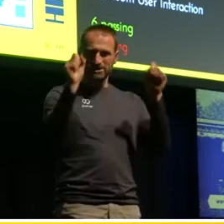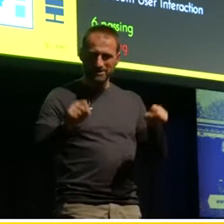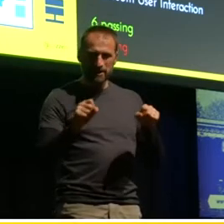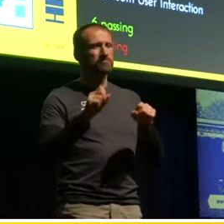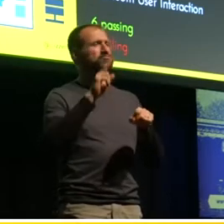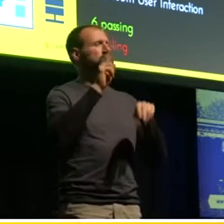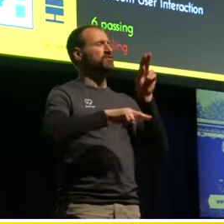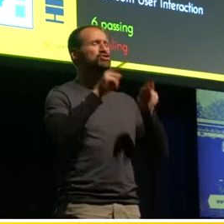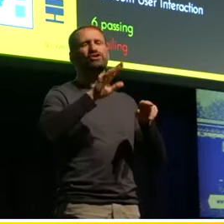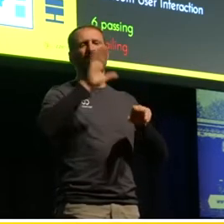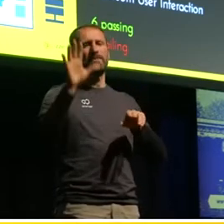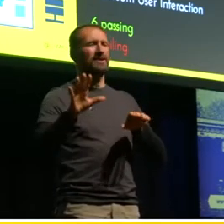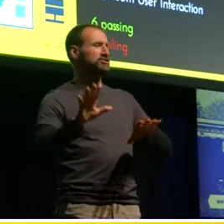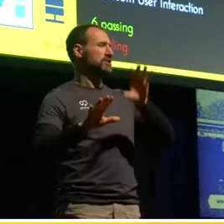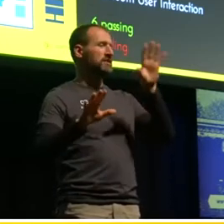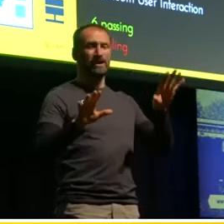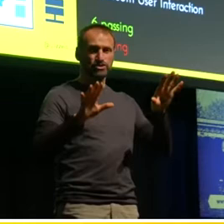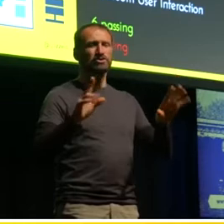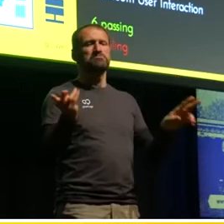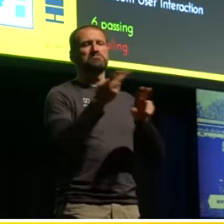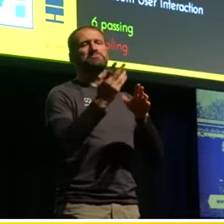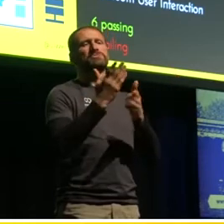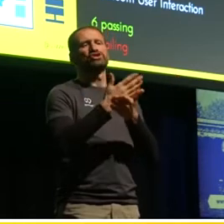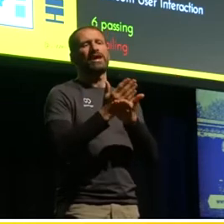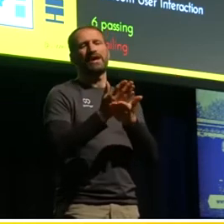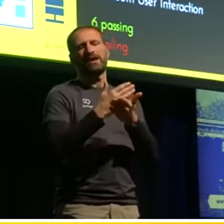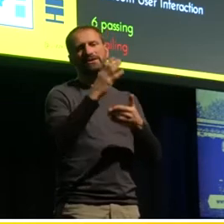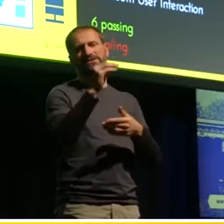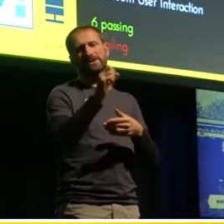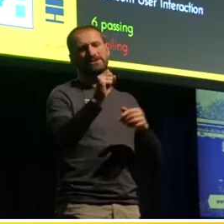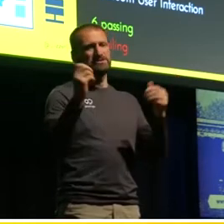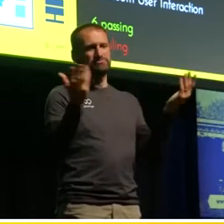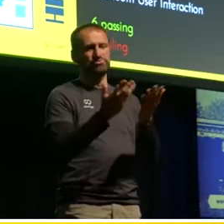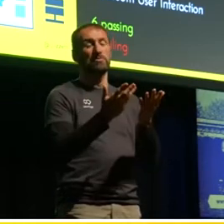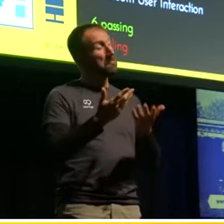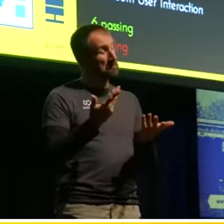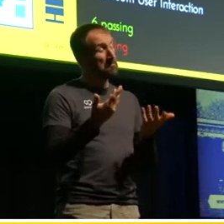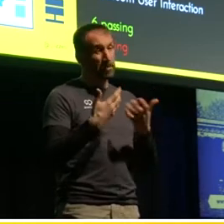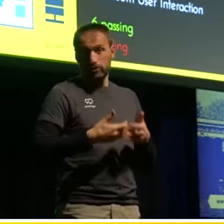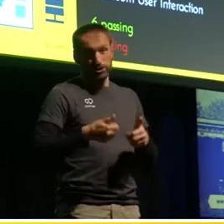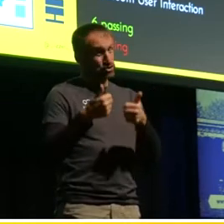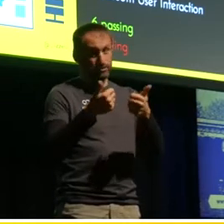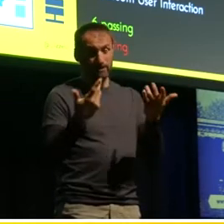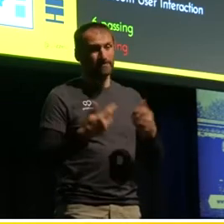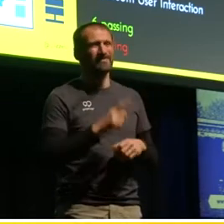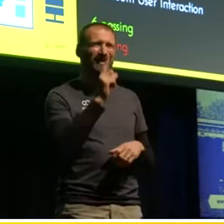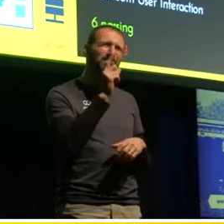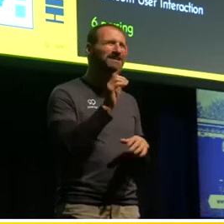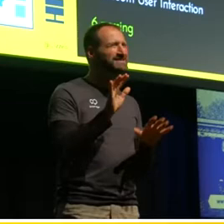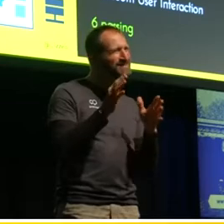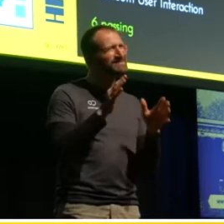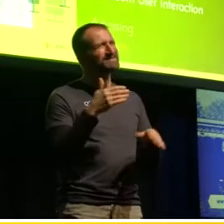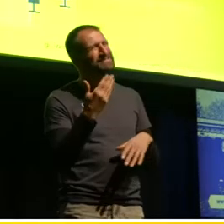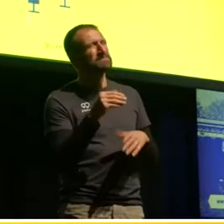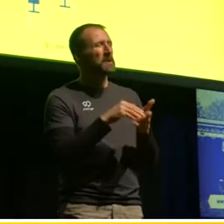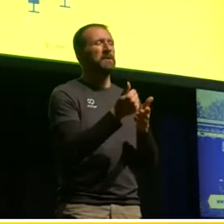applications and just share those. Working wonderfully, but still you have those drawbacks. So let's